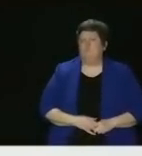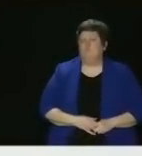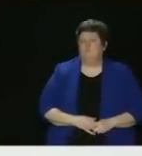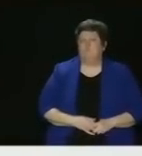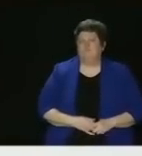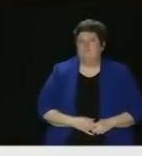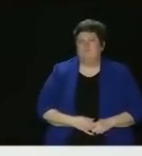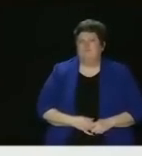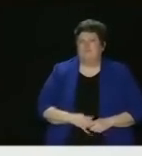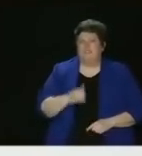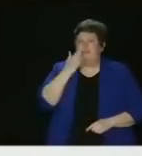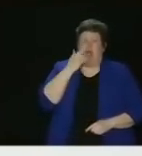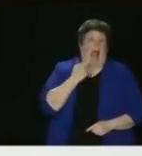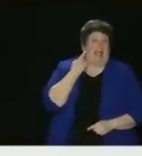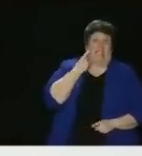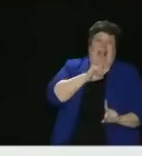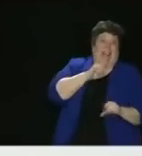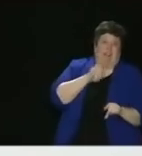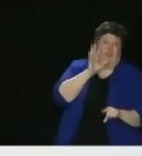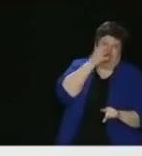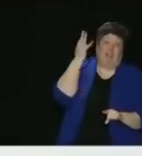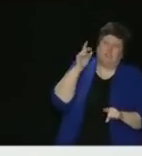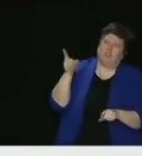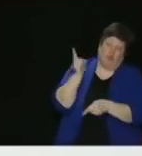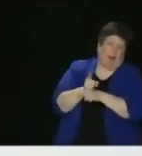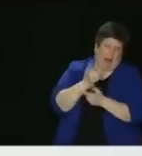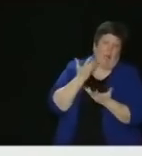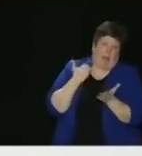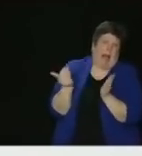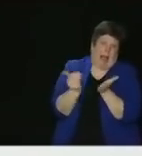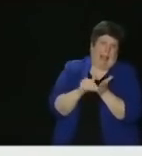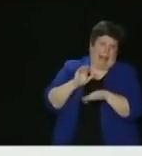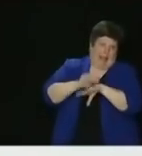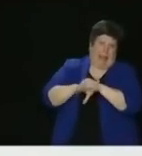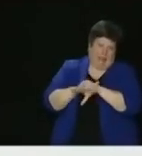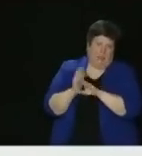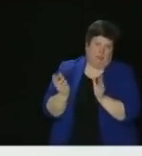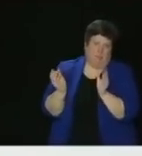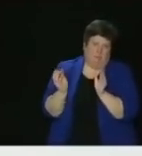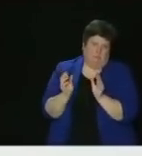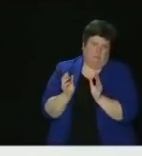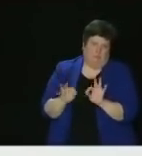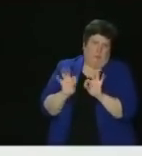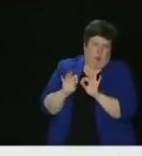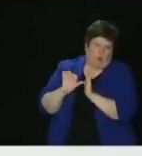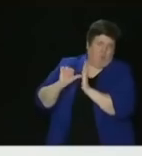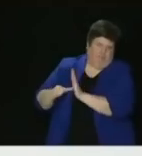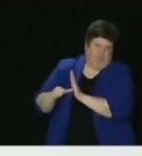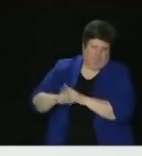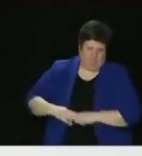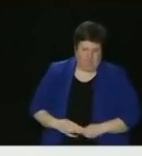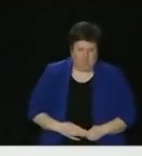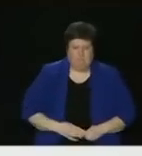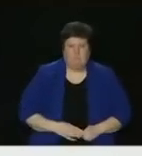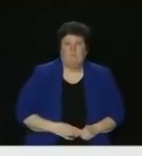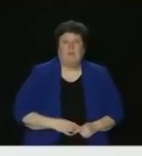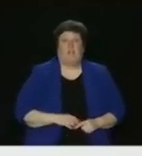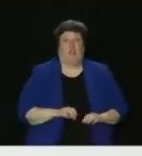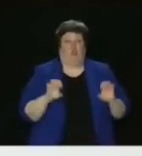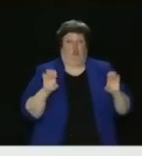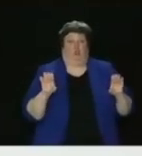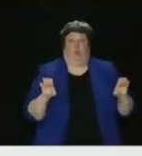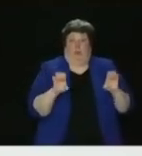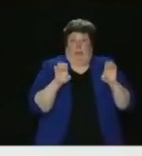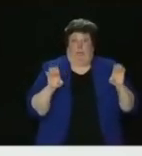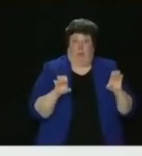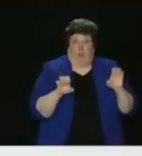I actually just answered that in French, and I'm happy to repeat it because it is an important point that people need to understand. The Emergency Measures